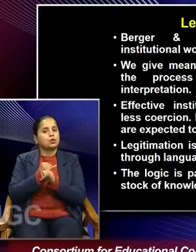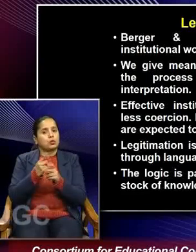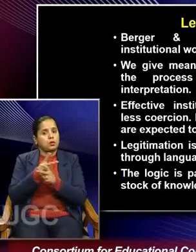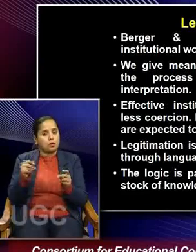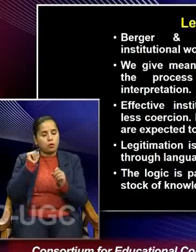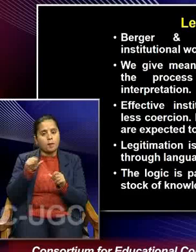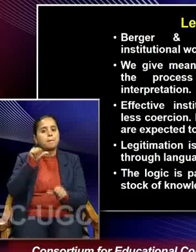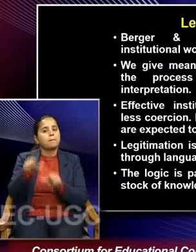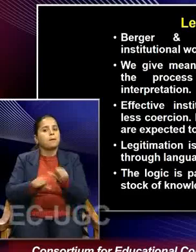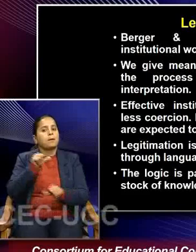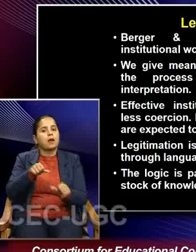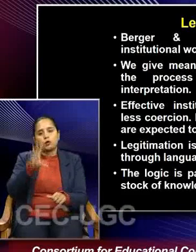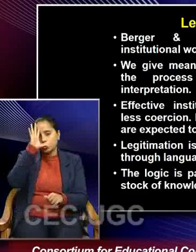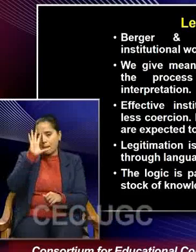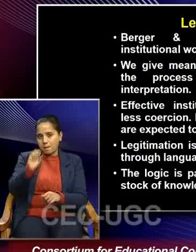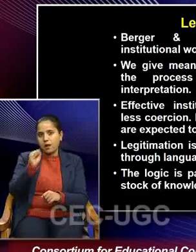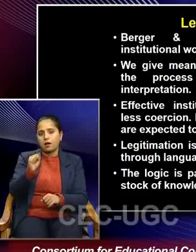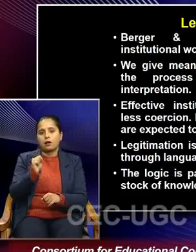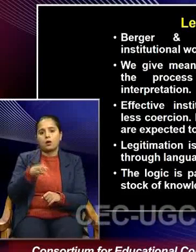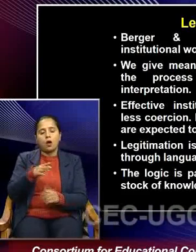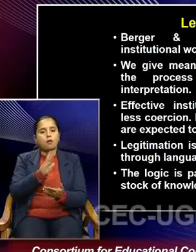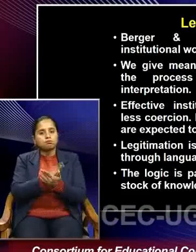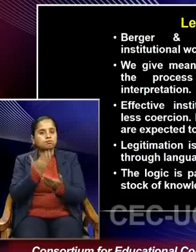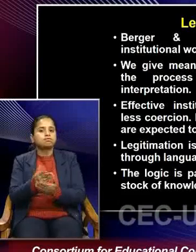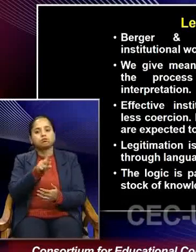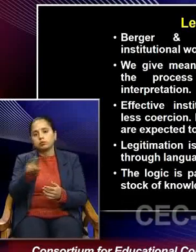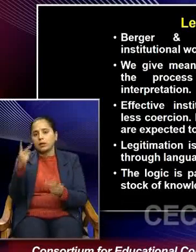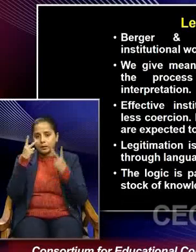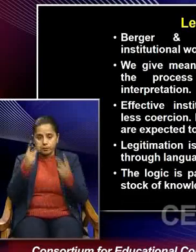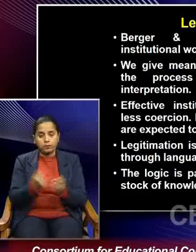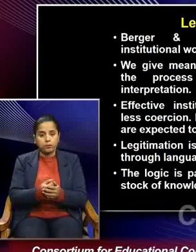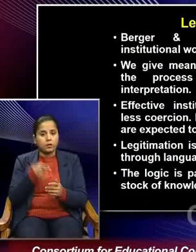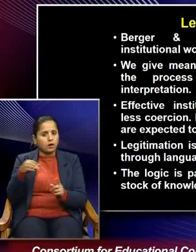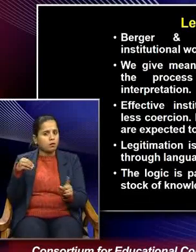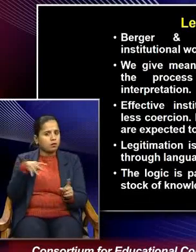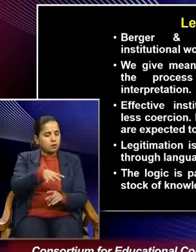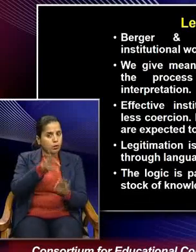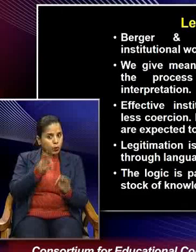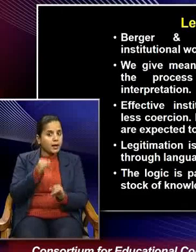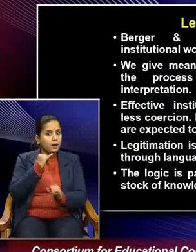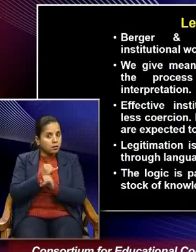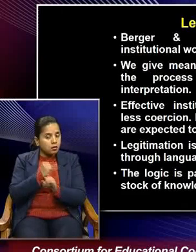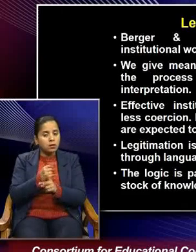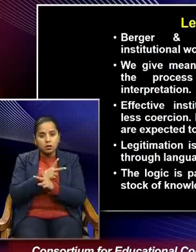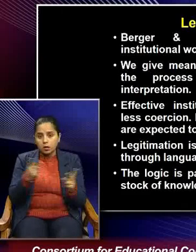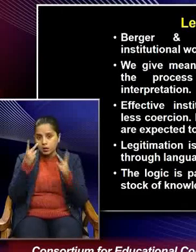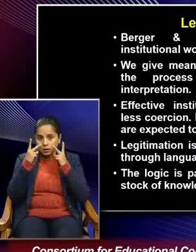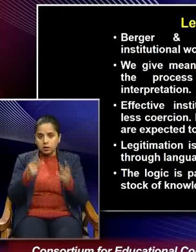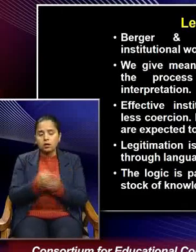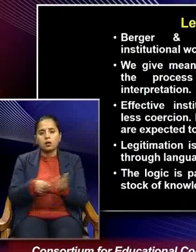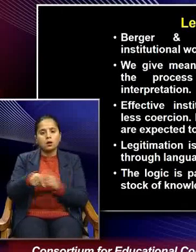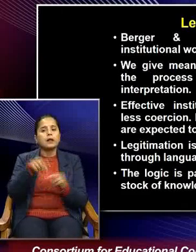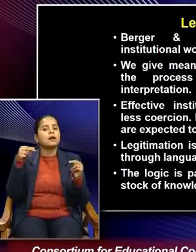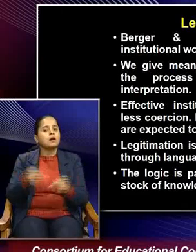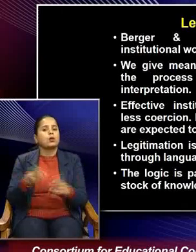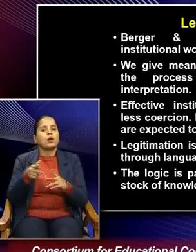the process of remembering and interpretation. Effective institutionalization will